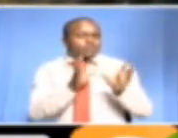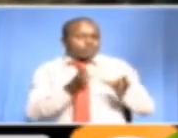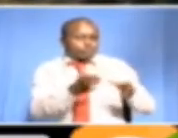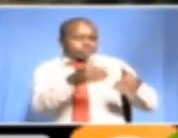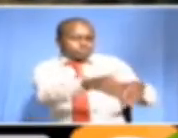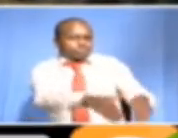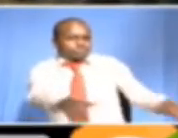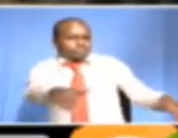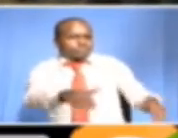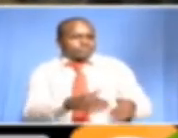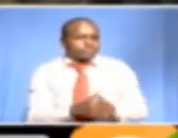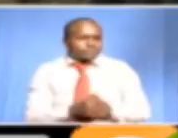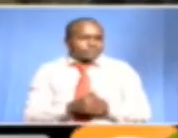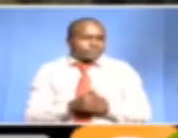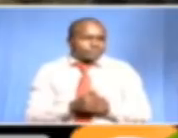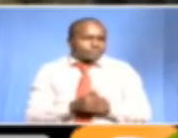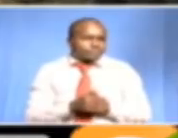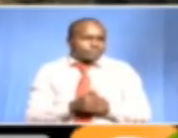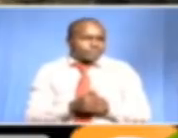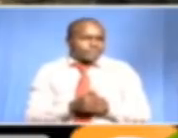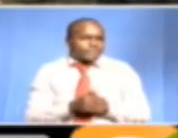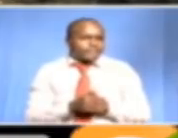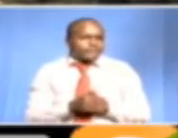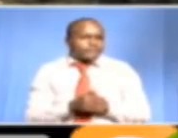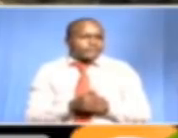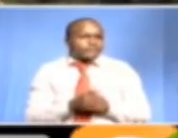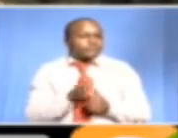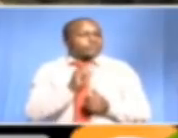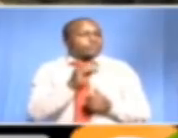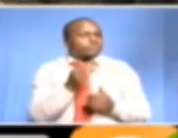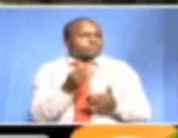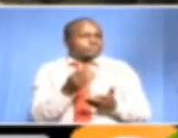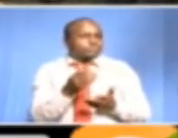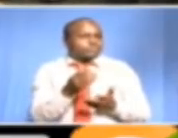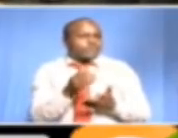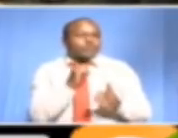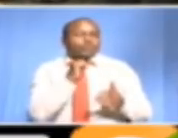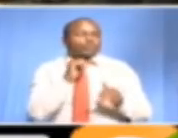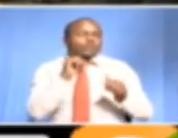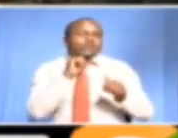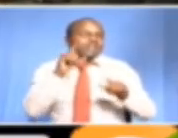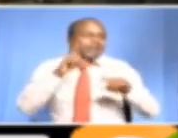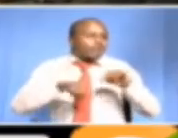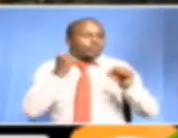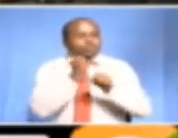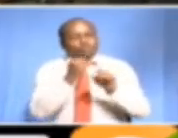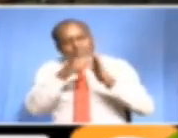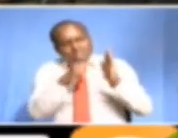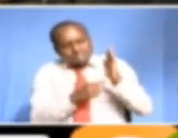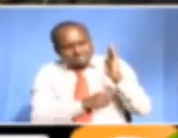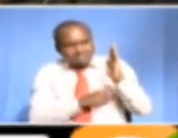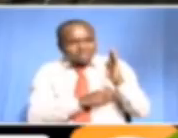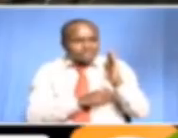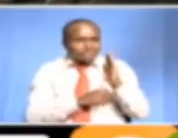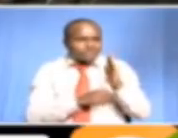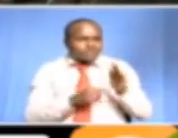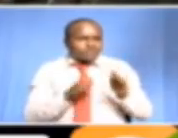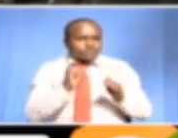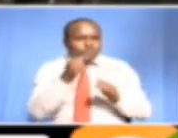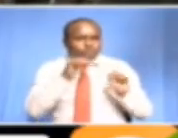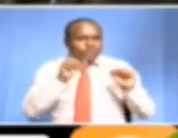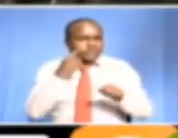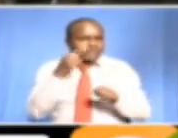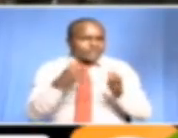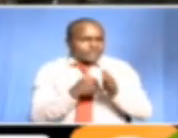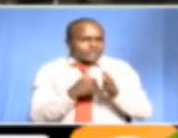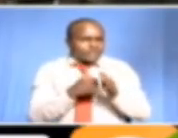tag that you are disabled. And so you are actually not able to do this thing. And so you see it. And I can tell you,